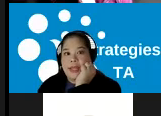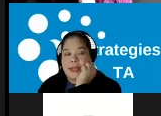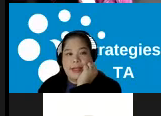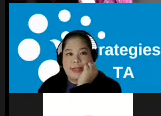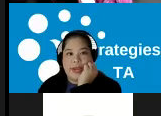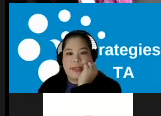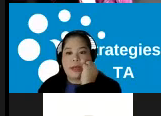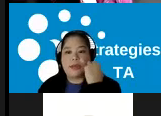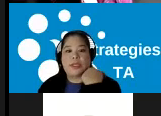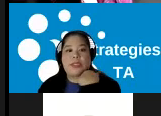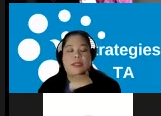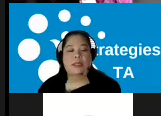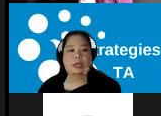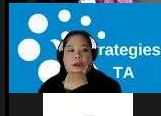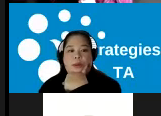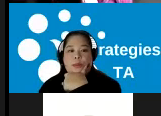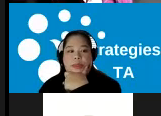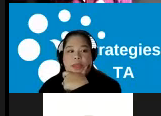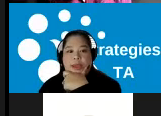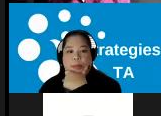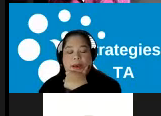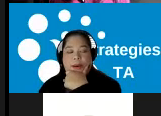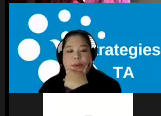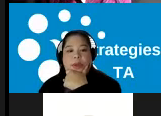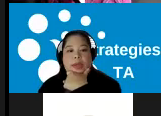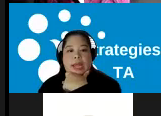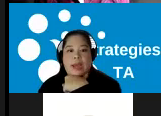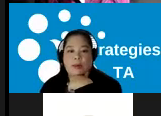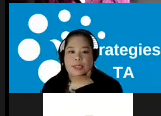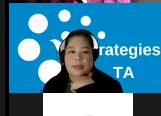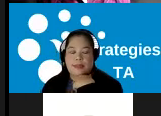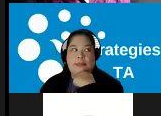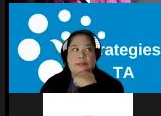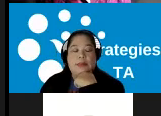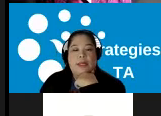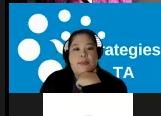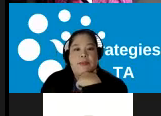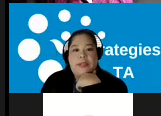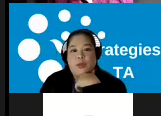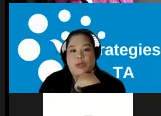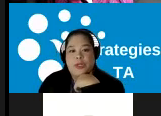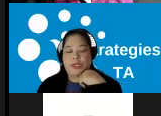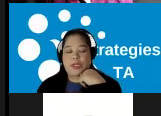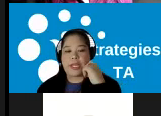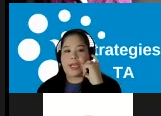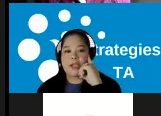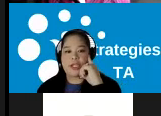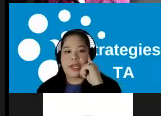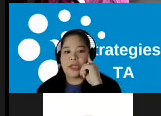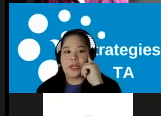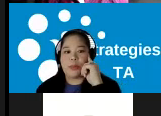Yeah, I think that is great to just, think about how some of these more